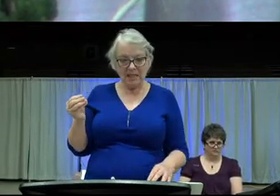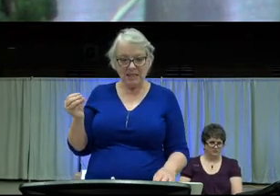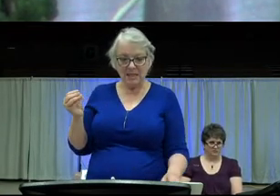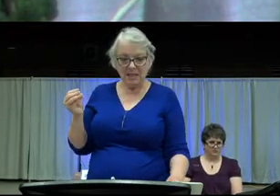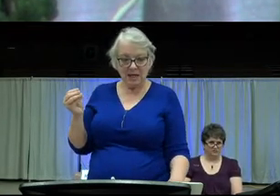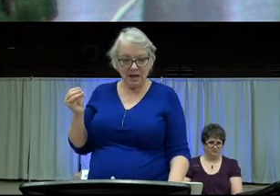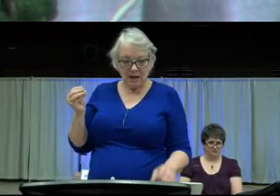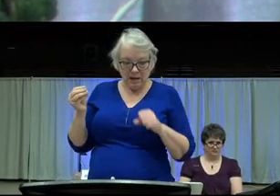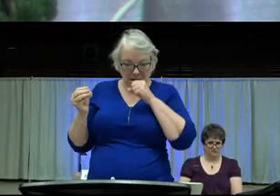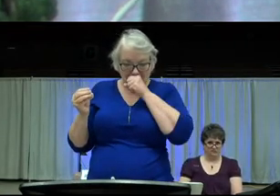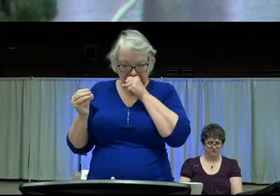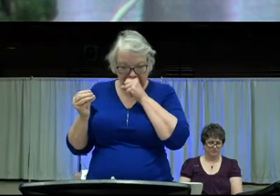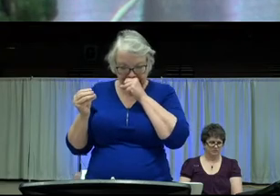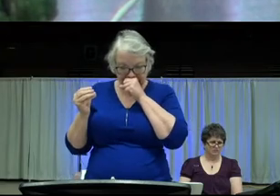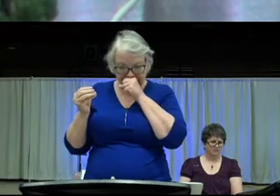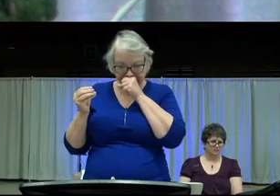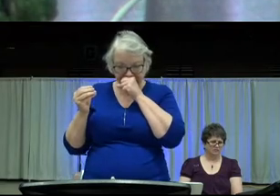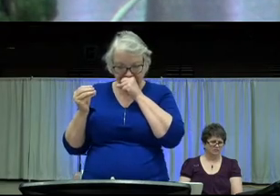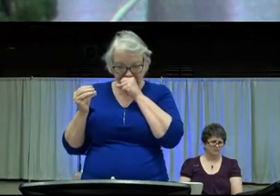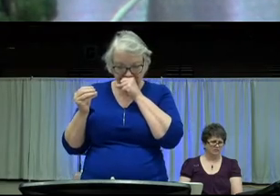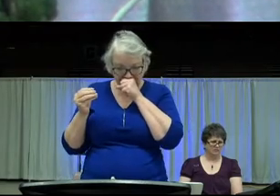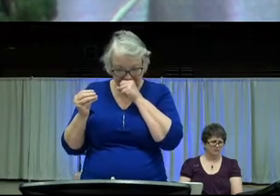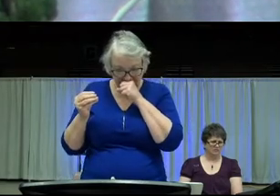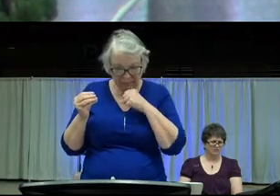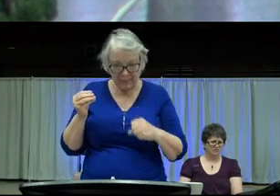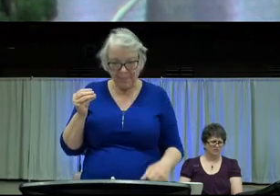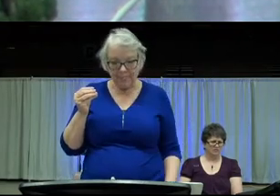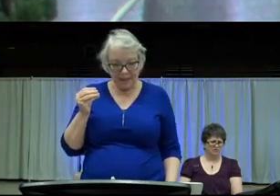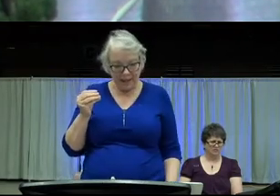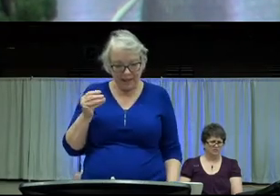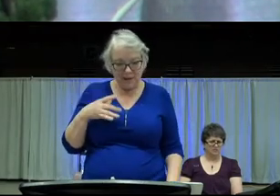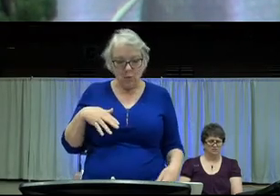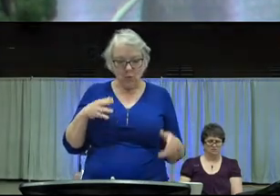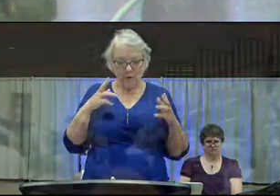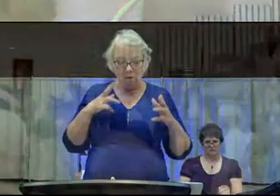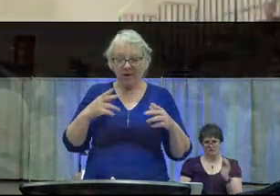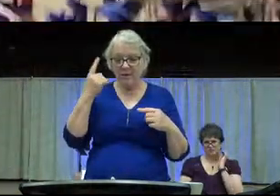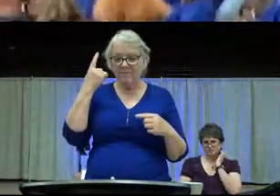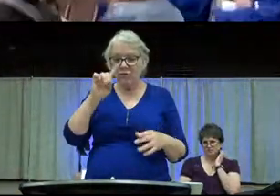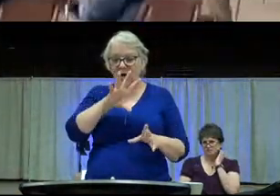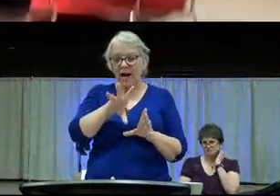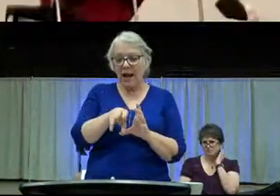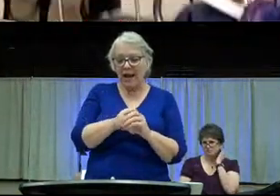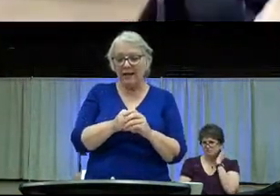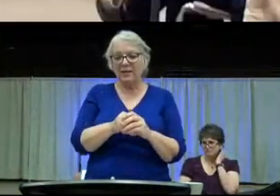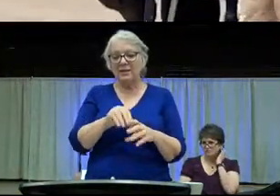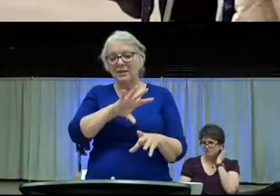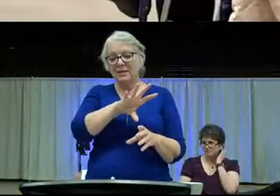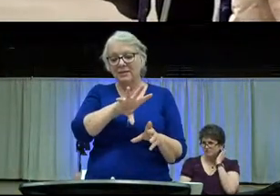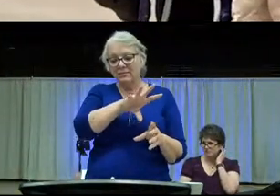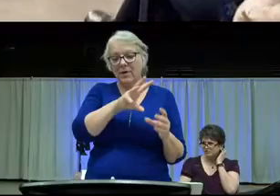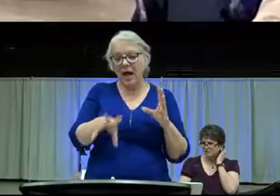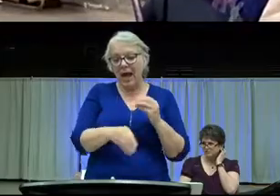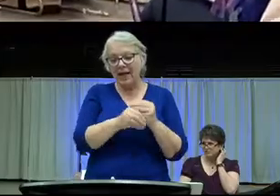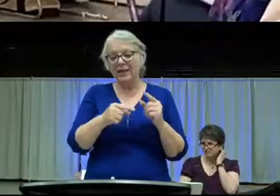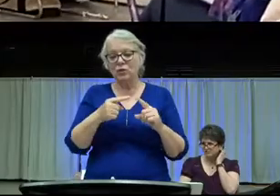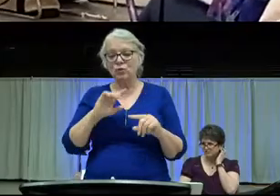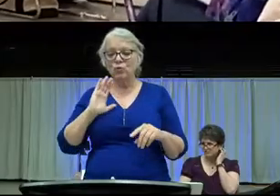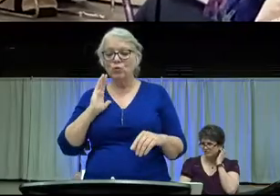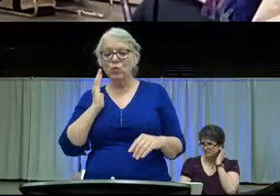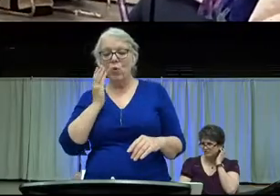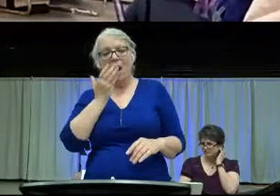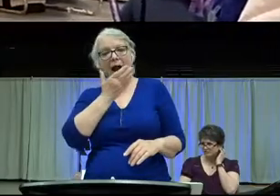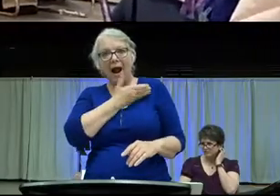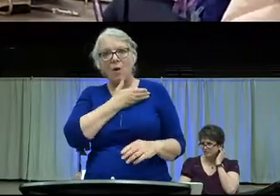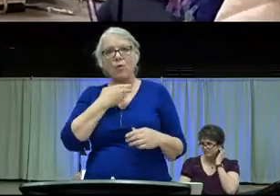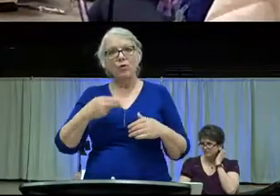also honoring their contributions, continuing today to the history of the United States. Diversity among populations